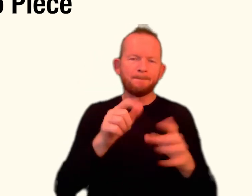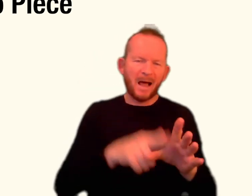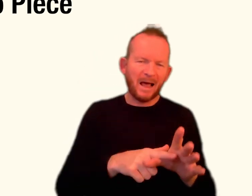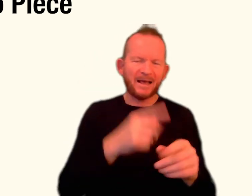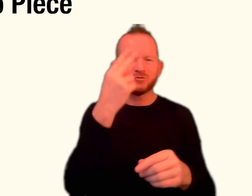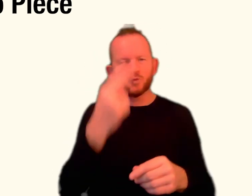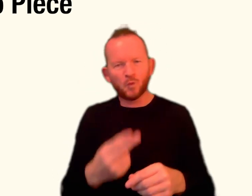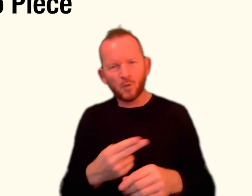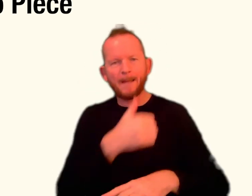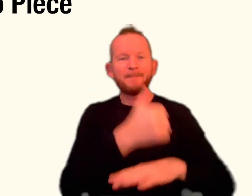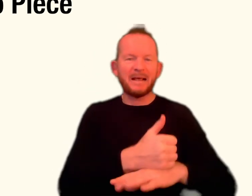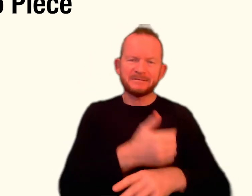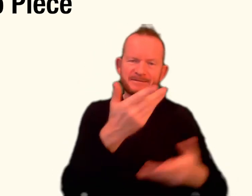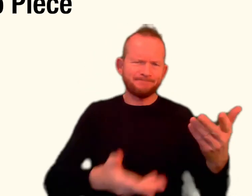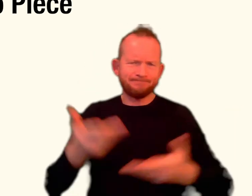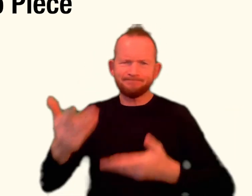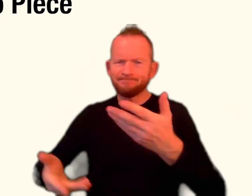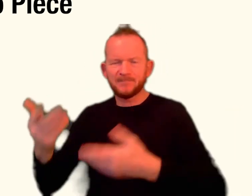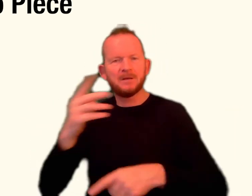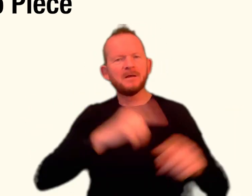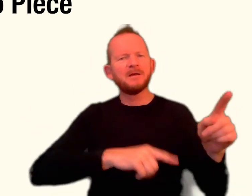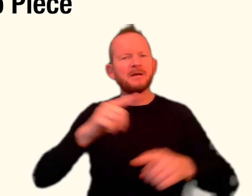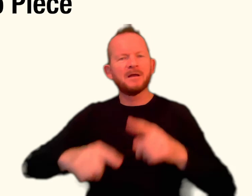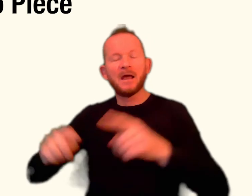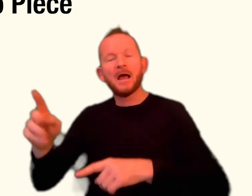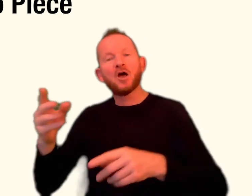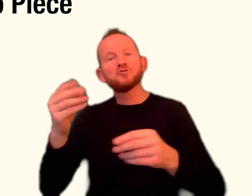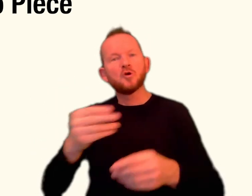and that some schools, like I also know somebody who